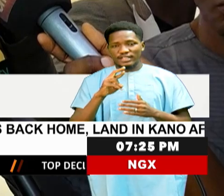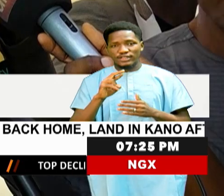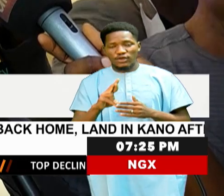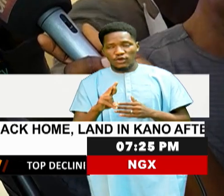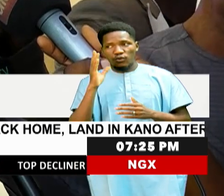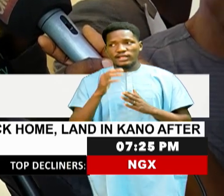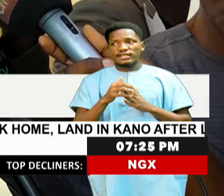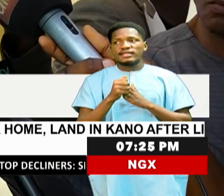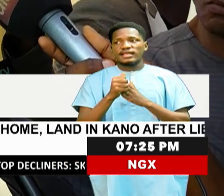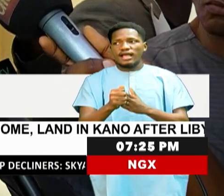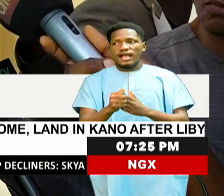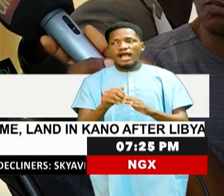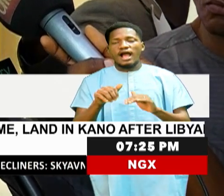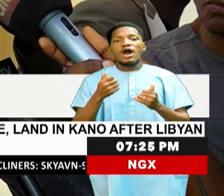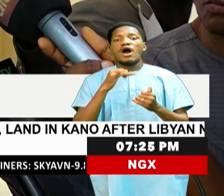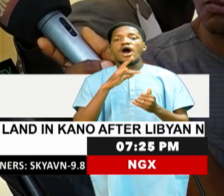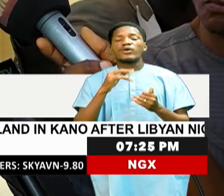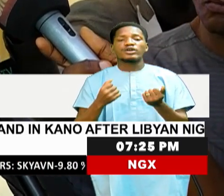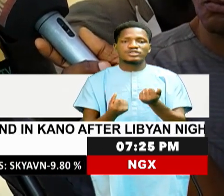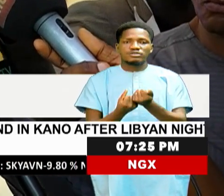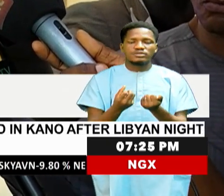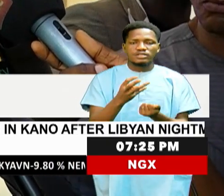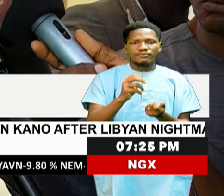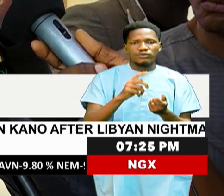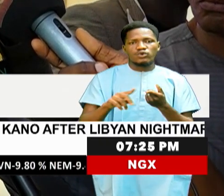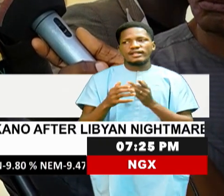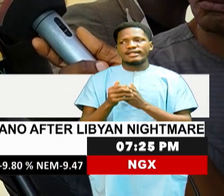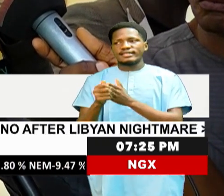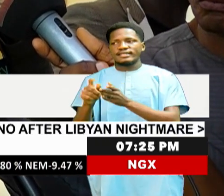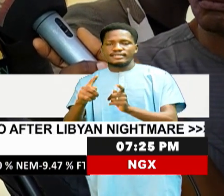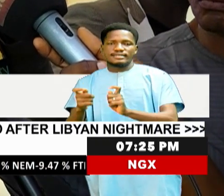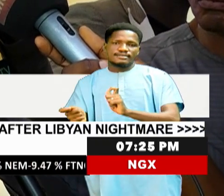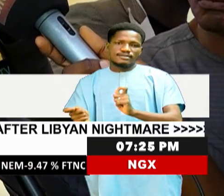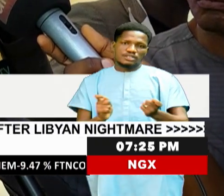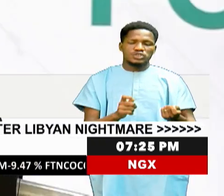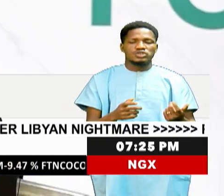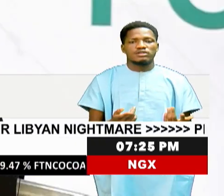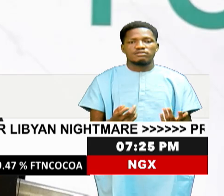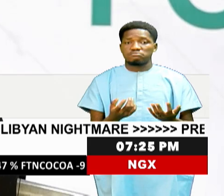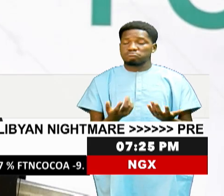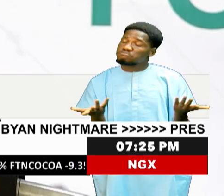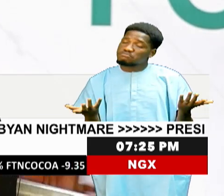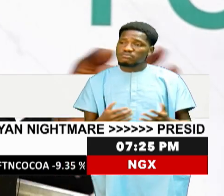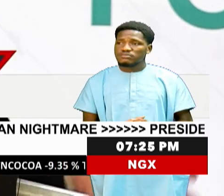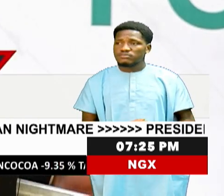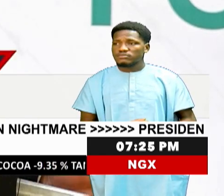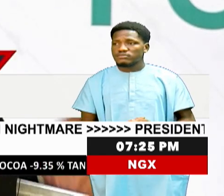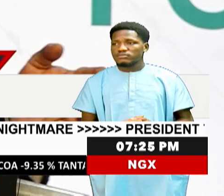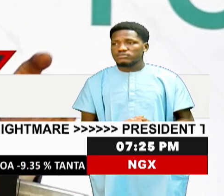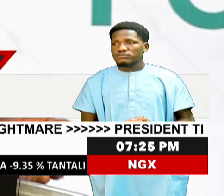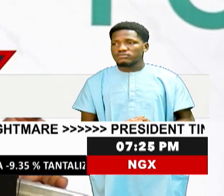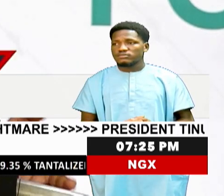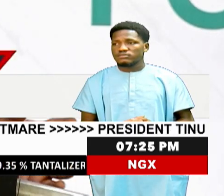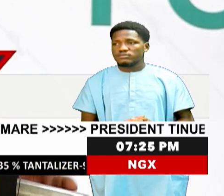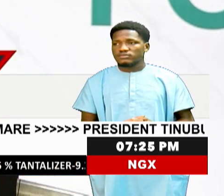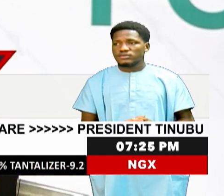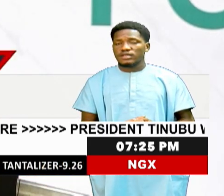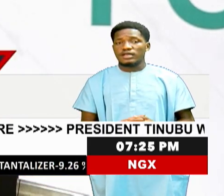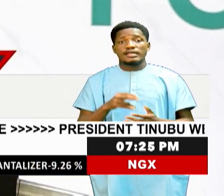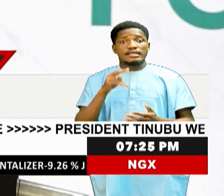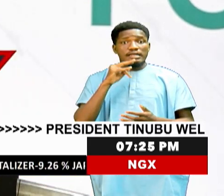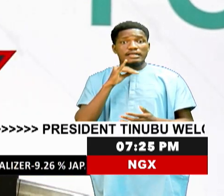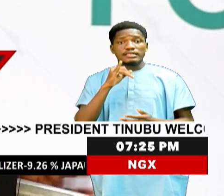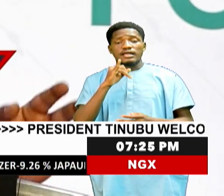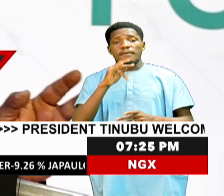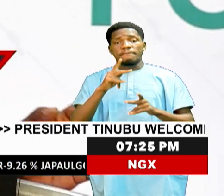going to incentivize the private sector to lead this transition? It's crucial. The International Big Cat Alliance, Nigeria is part of it.